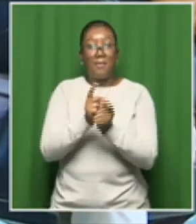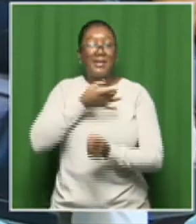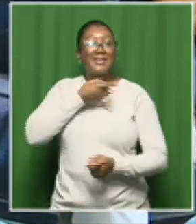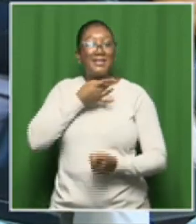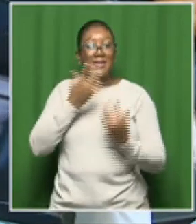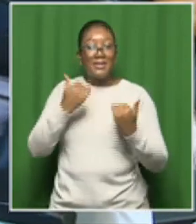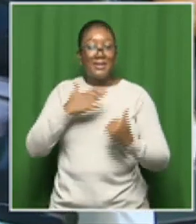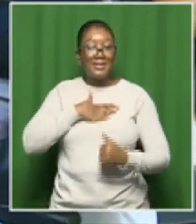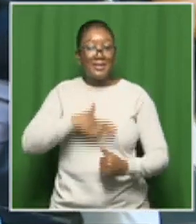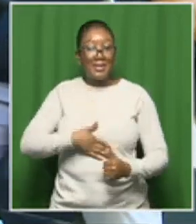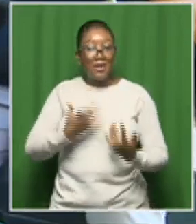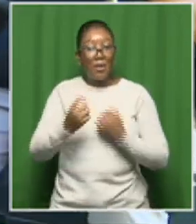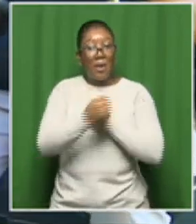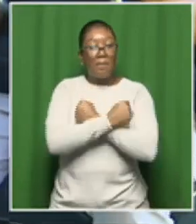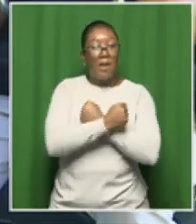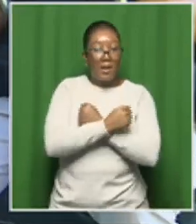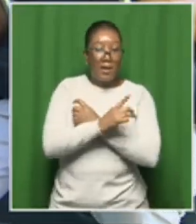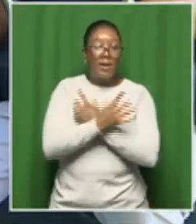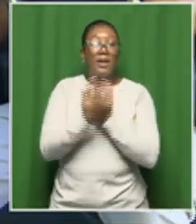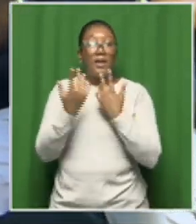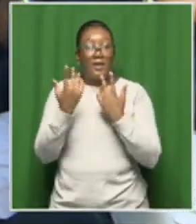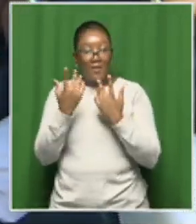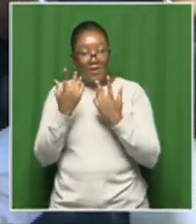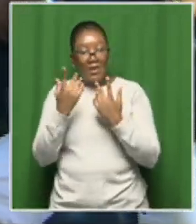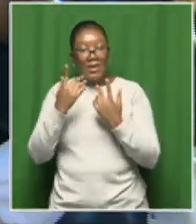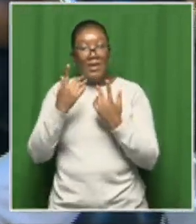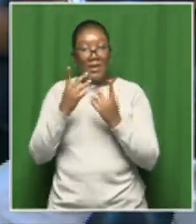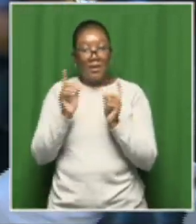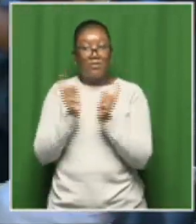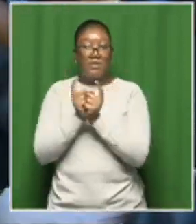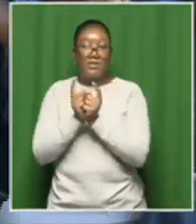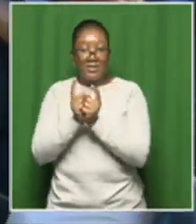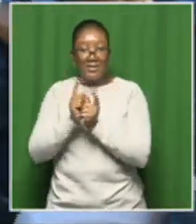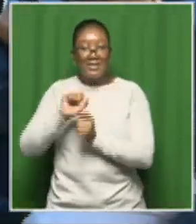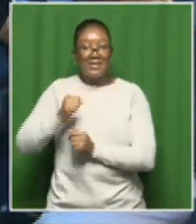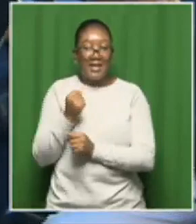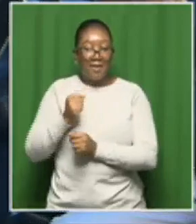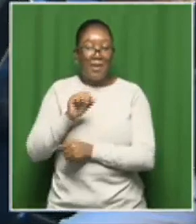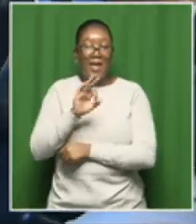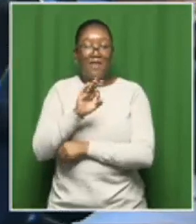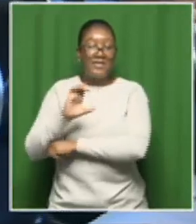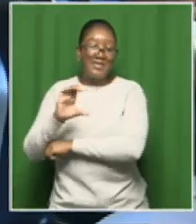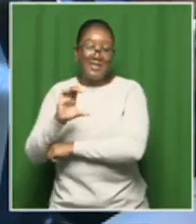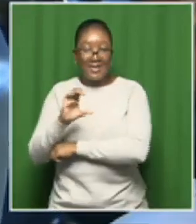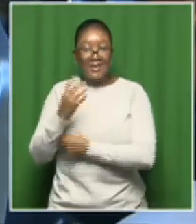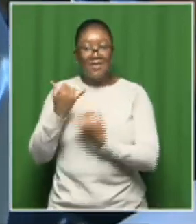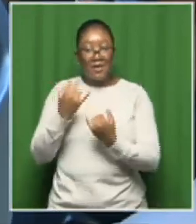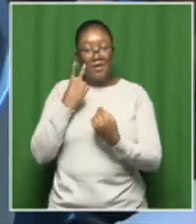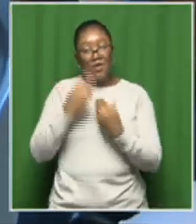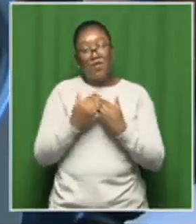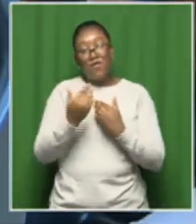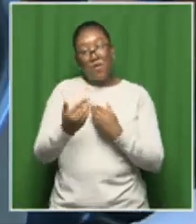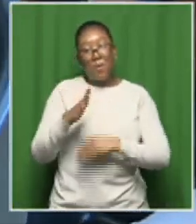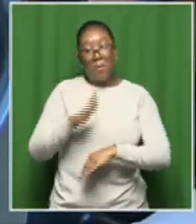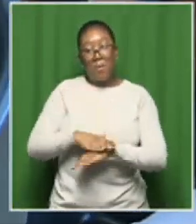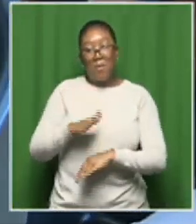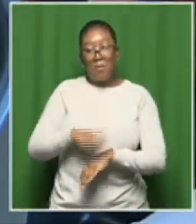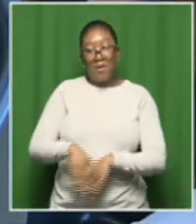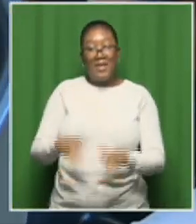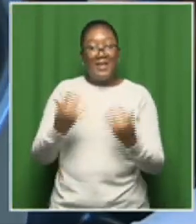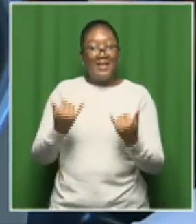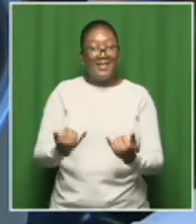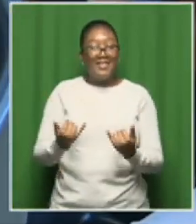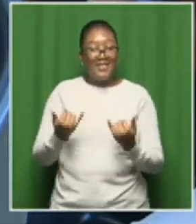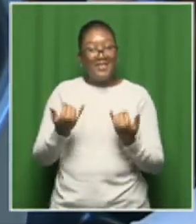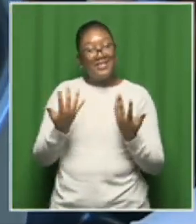be bringing you the Orlando Pirates encounter coming up against the Stellenbosch FC. So all that and more to look forward to, and that